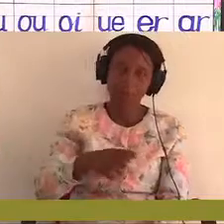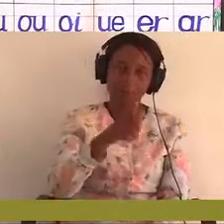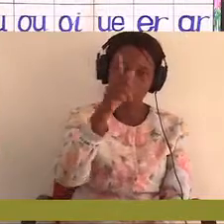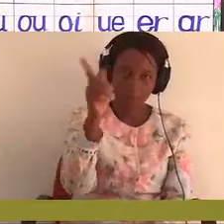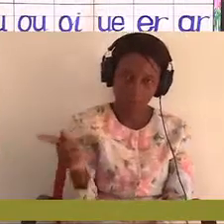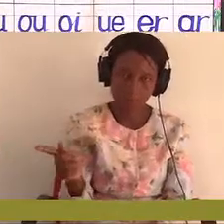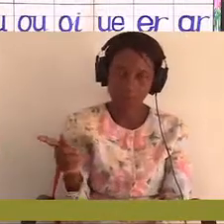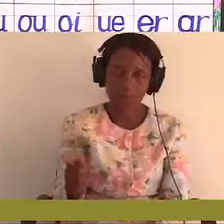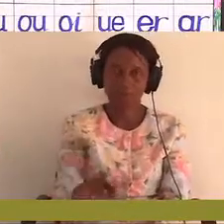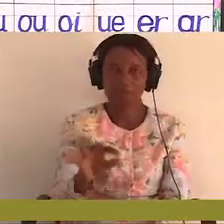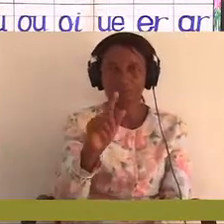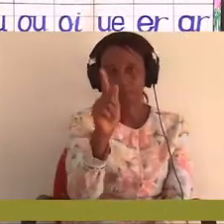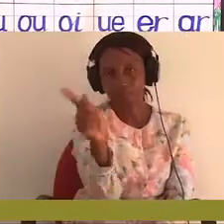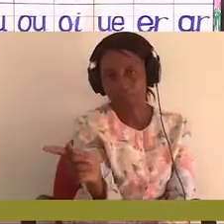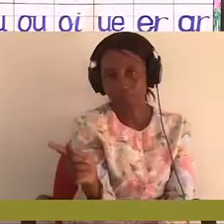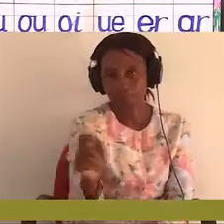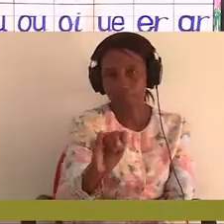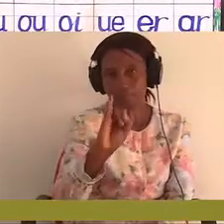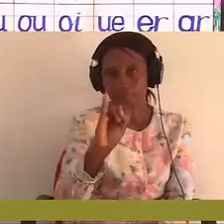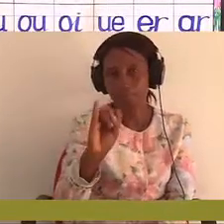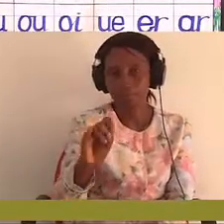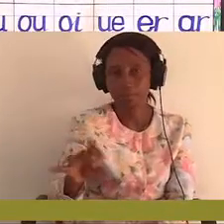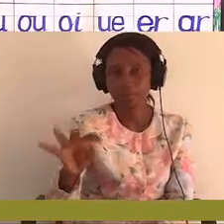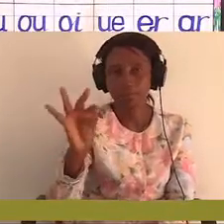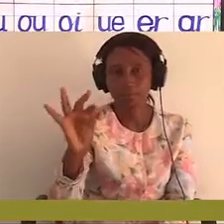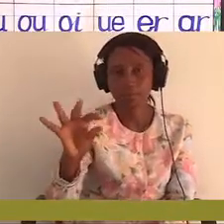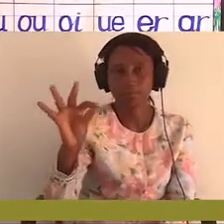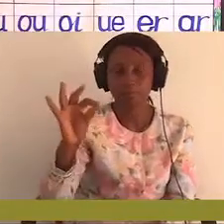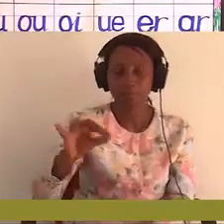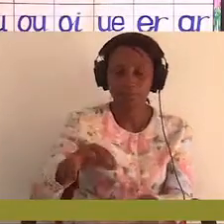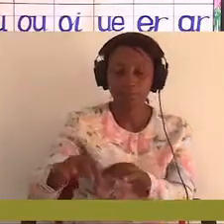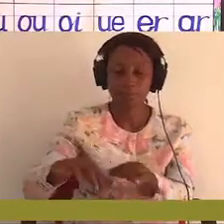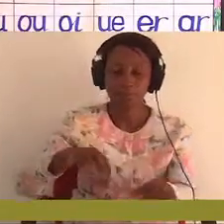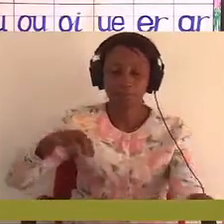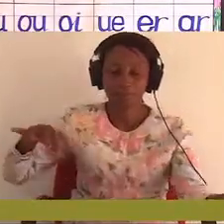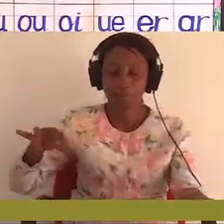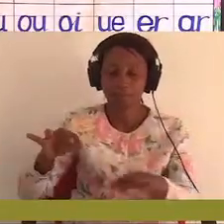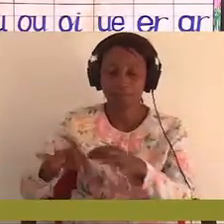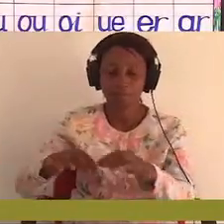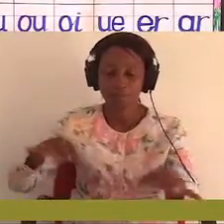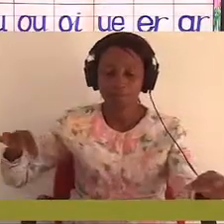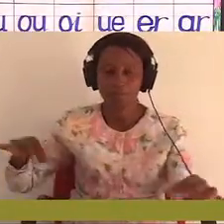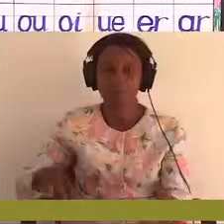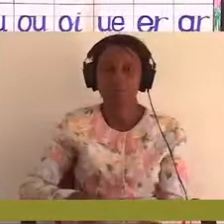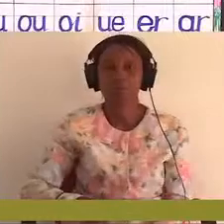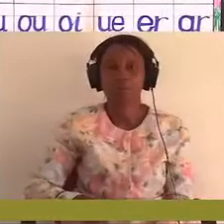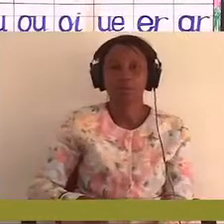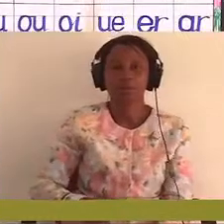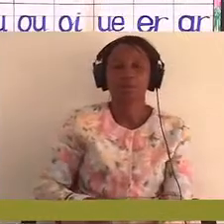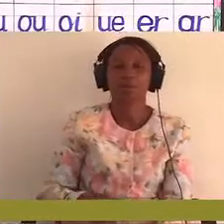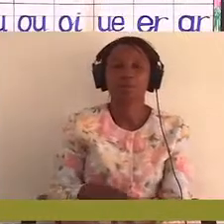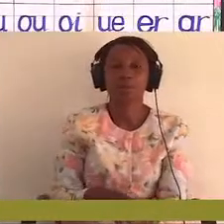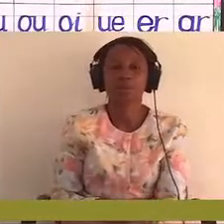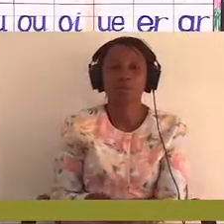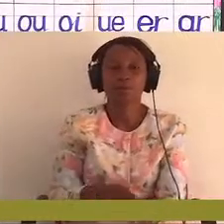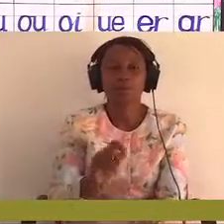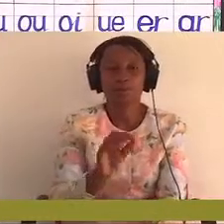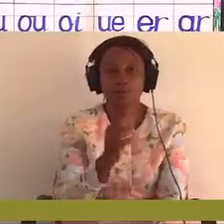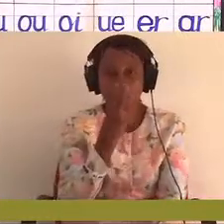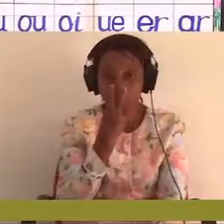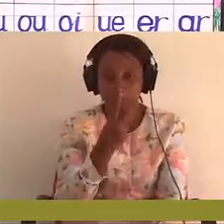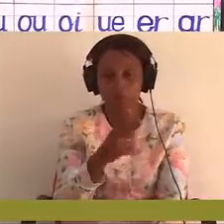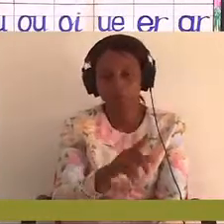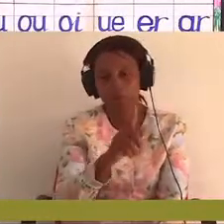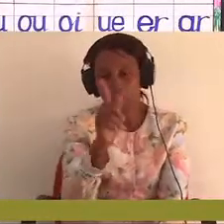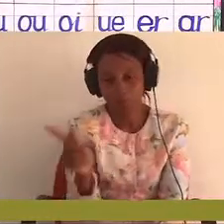gift, but also we can see G after writing it.